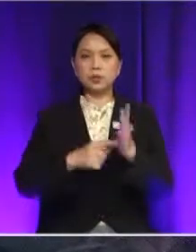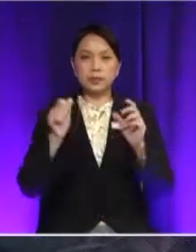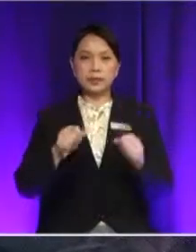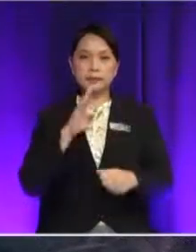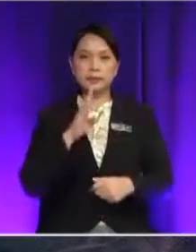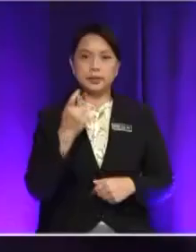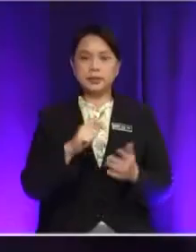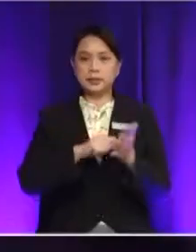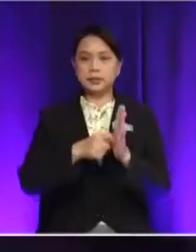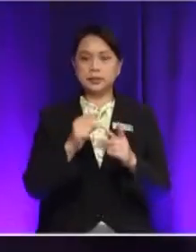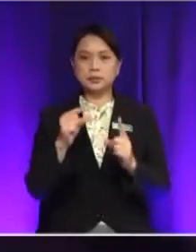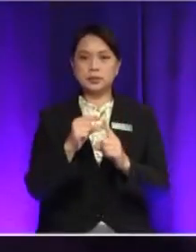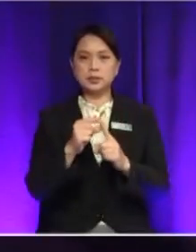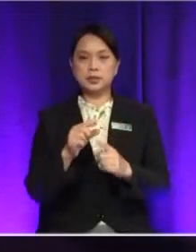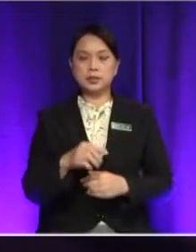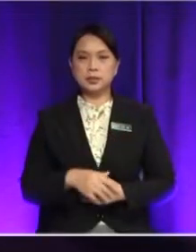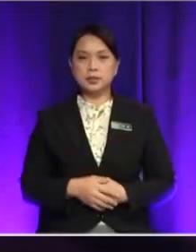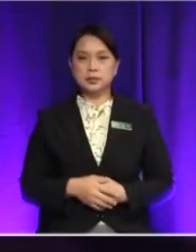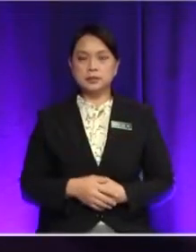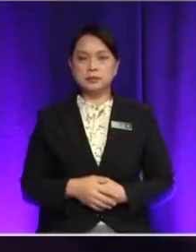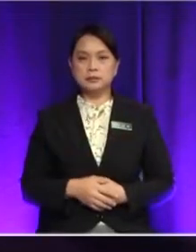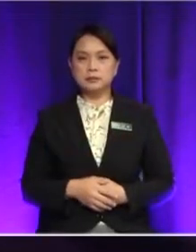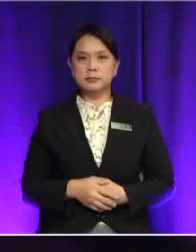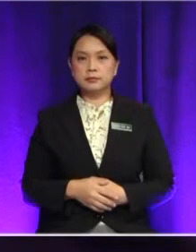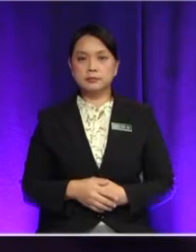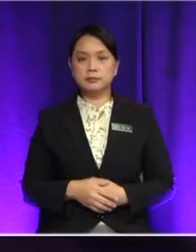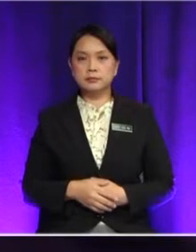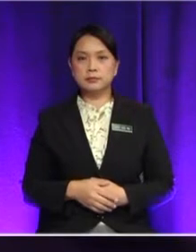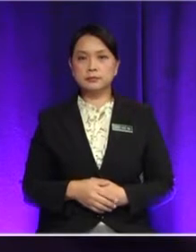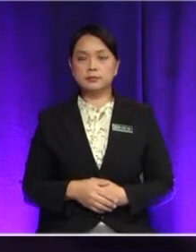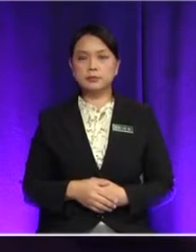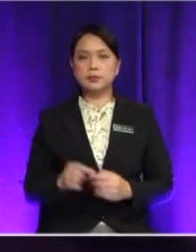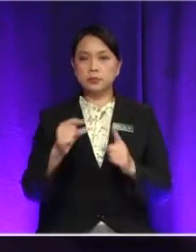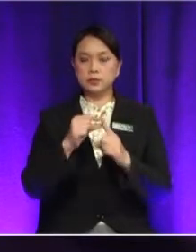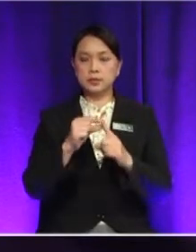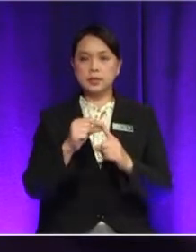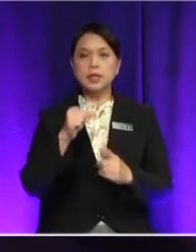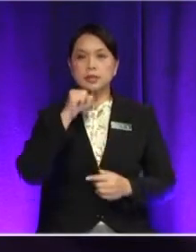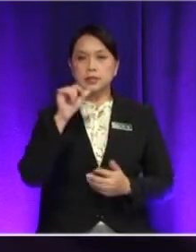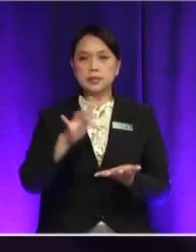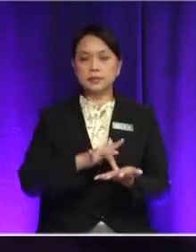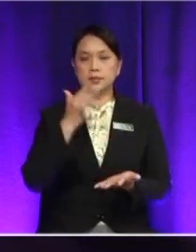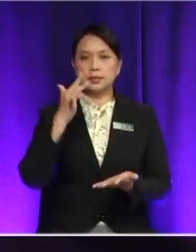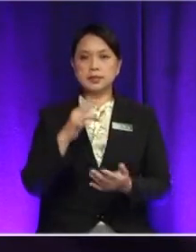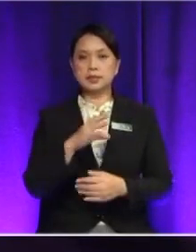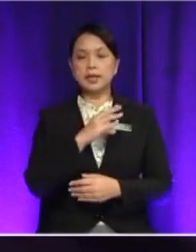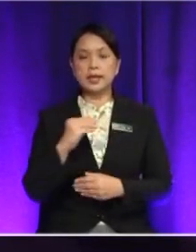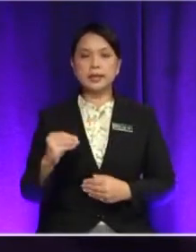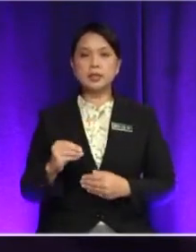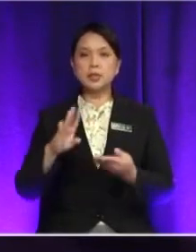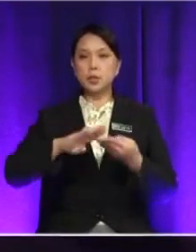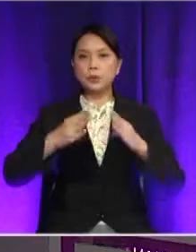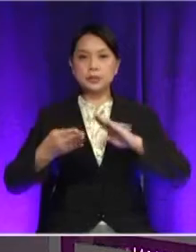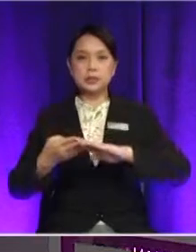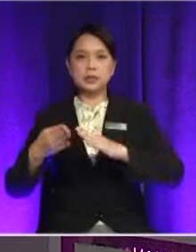gap? The keywords are annoying, world, disadvantage, and communities. Good job, girls and boys, viewers